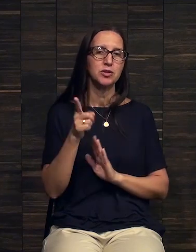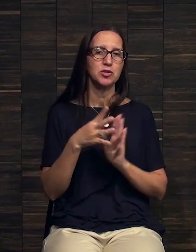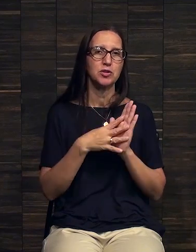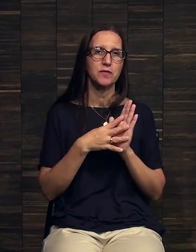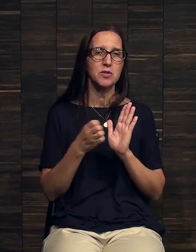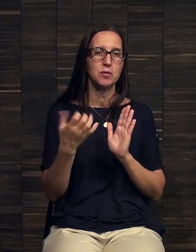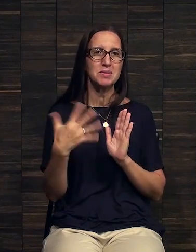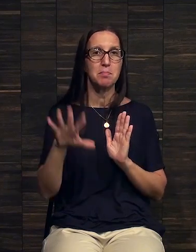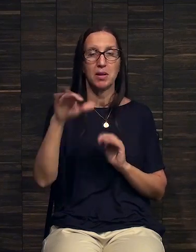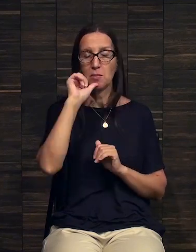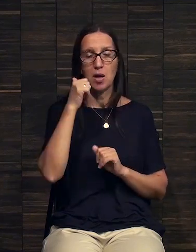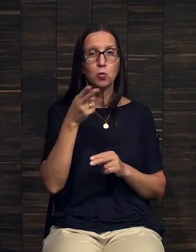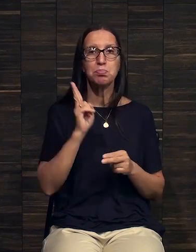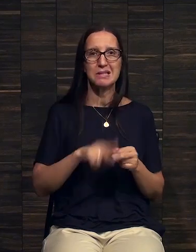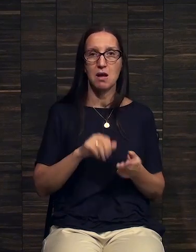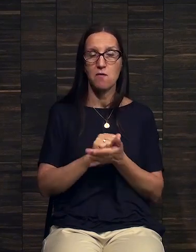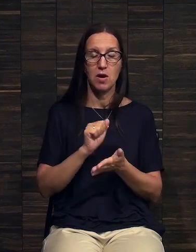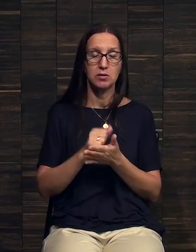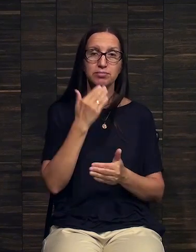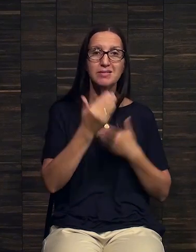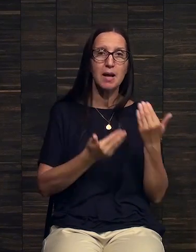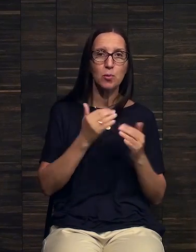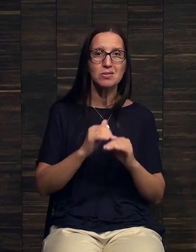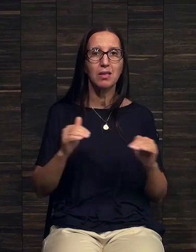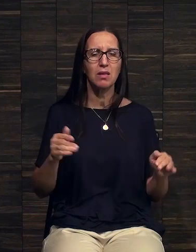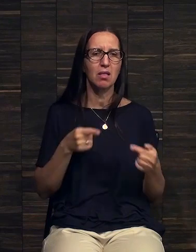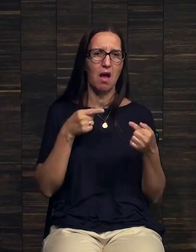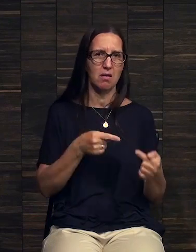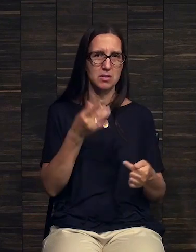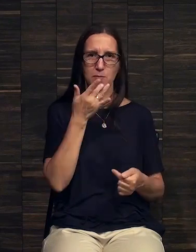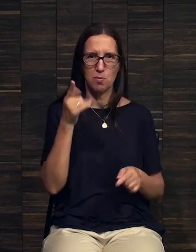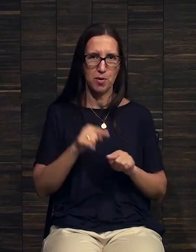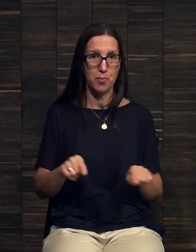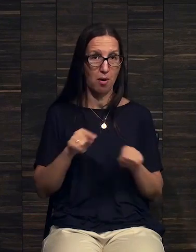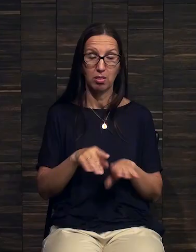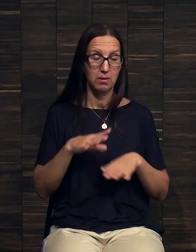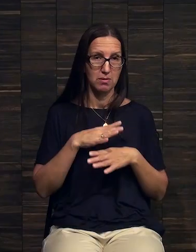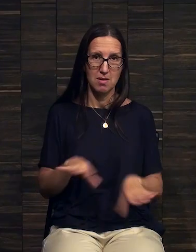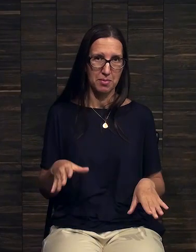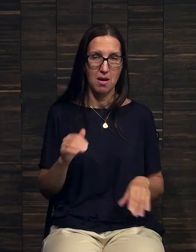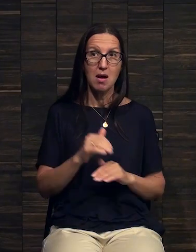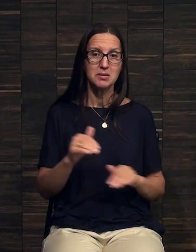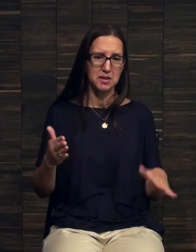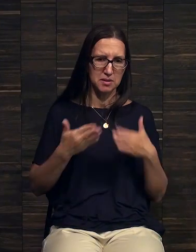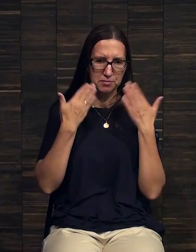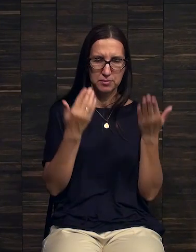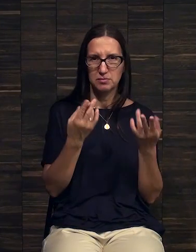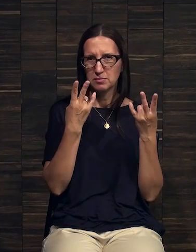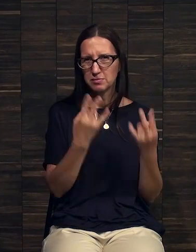in 1955, they ceased to be issued, because the kids, they didn't have